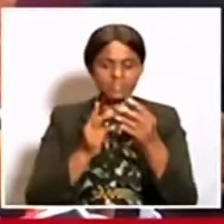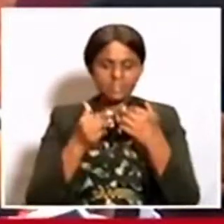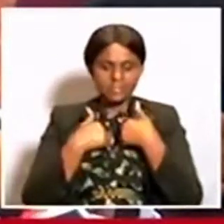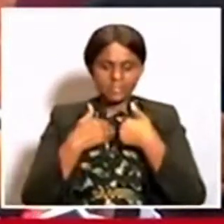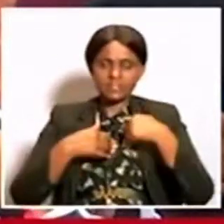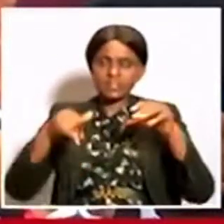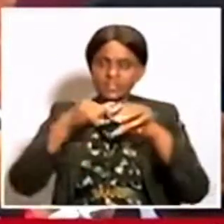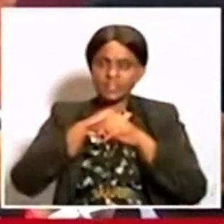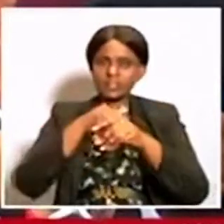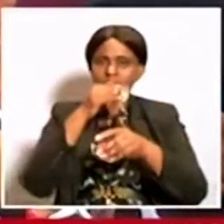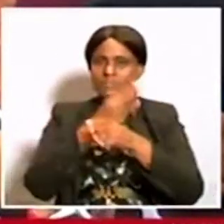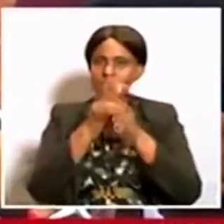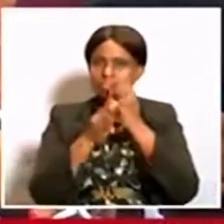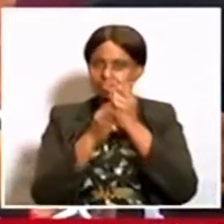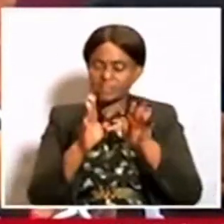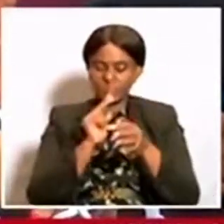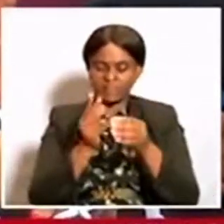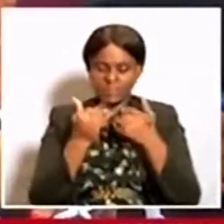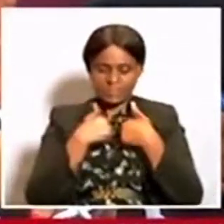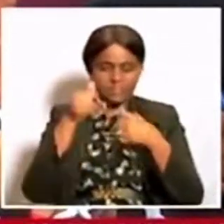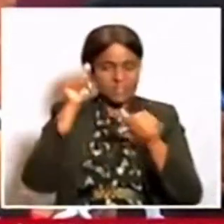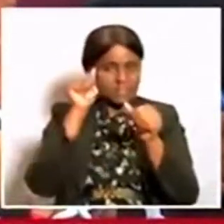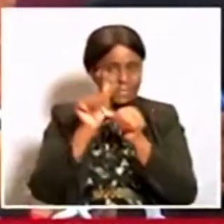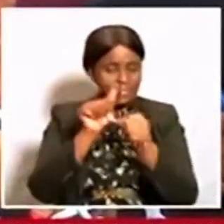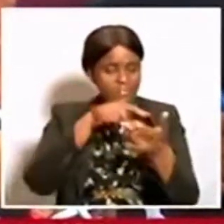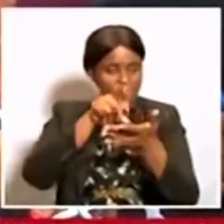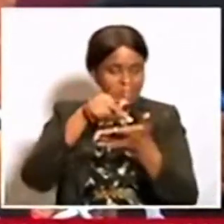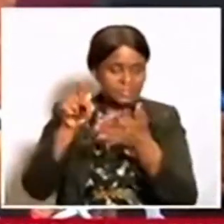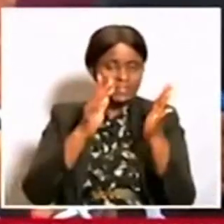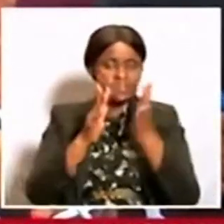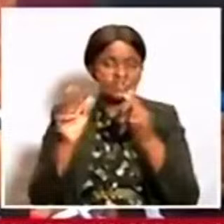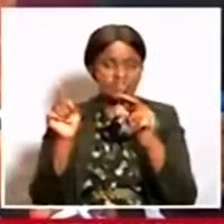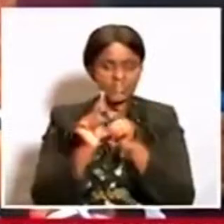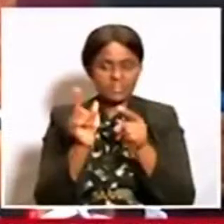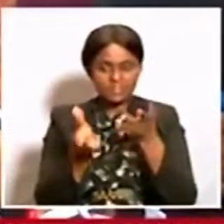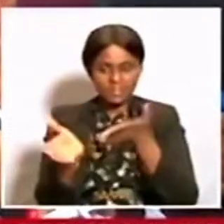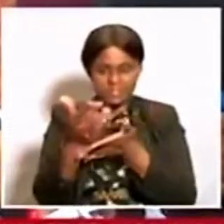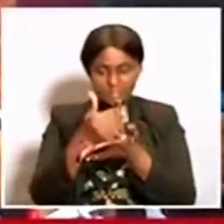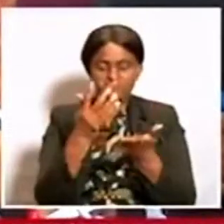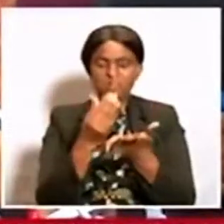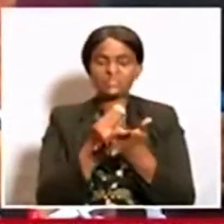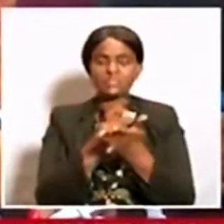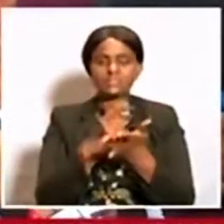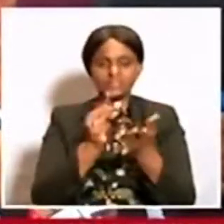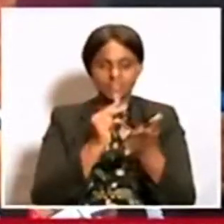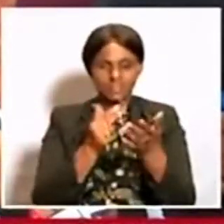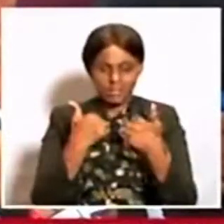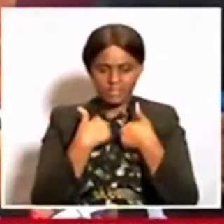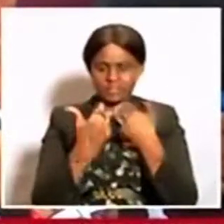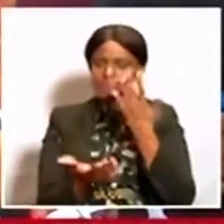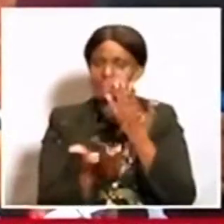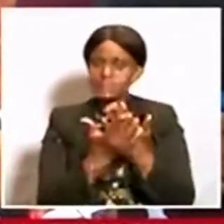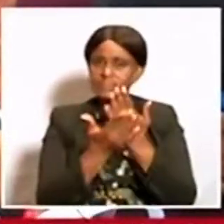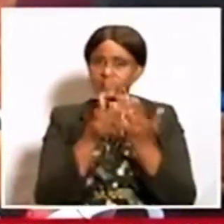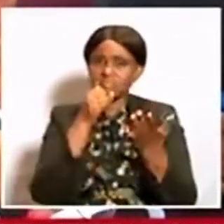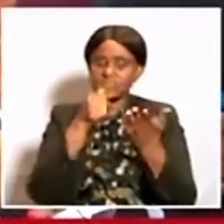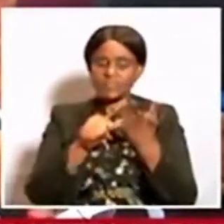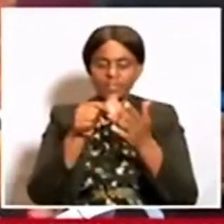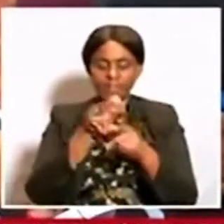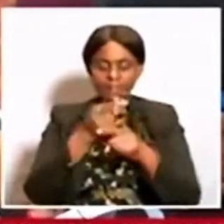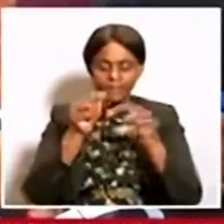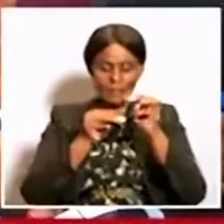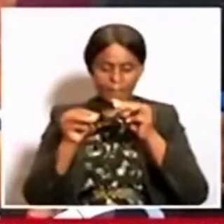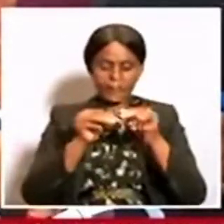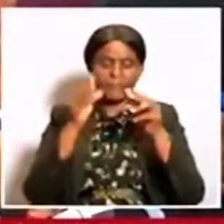the contractor and we have agreed on a payment plan to recover funds. We have attached the letter from management to the